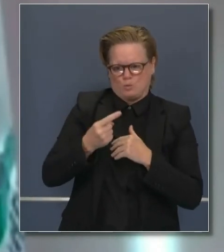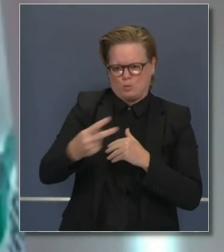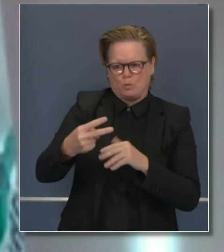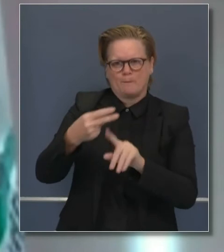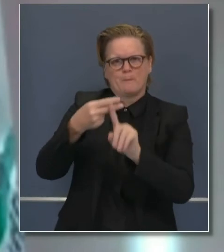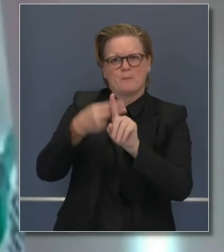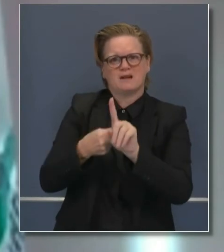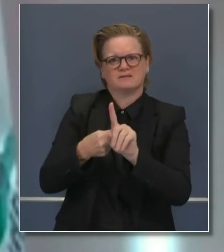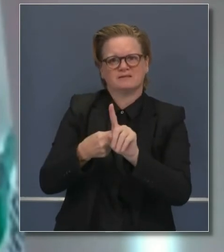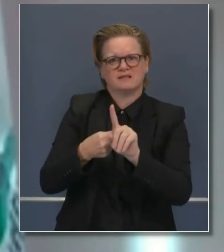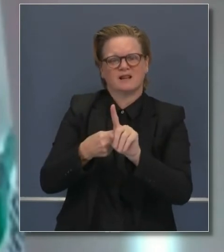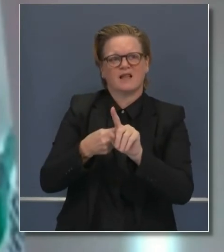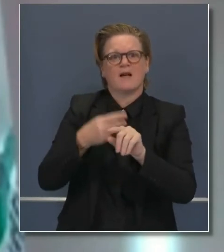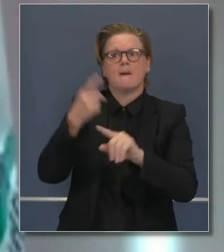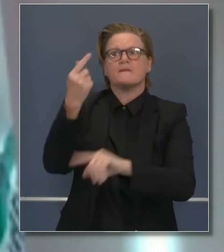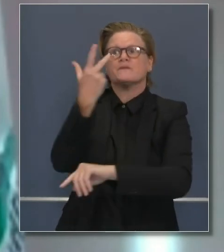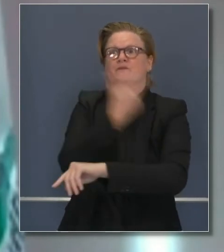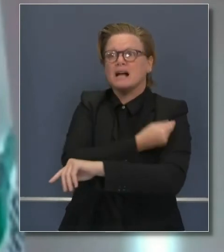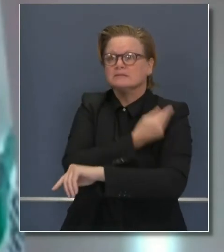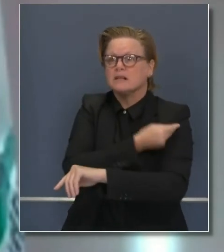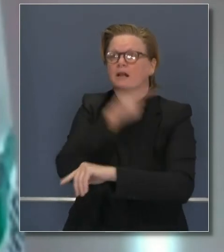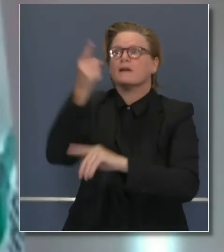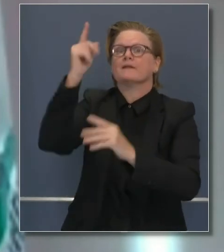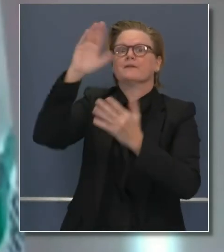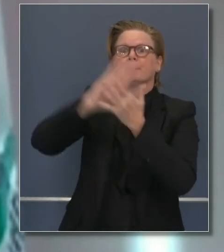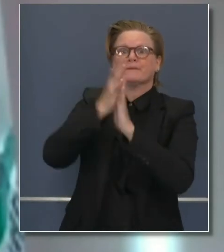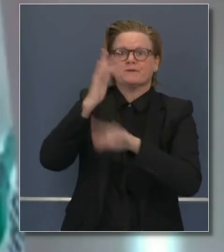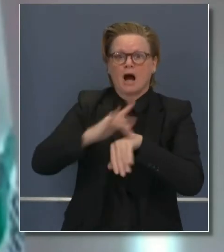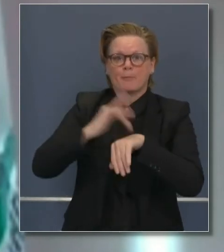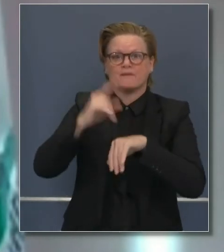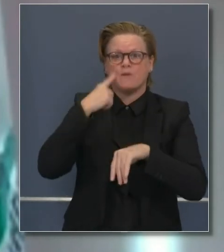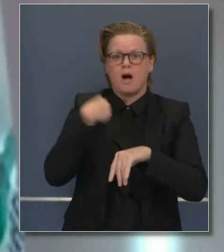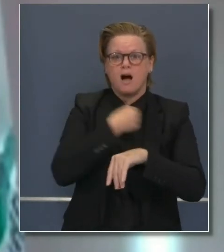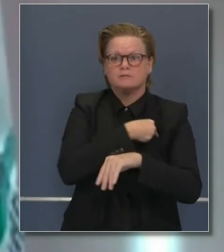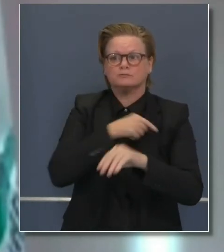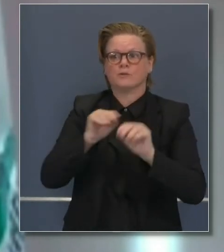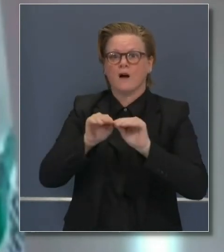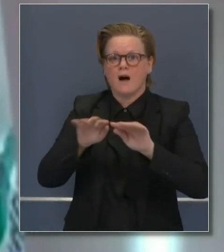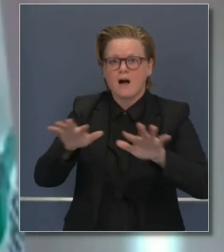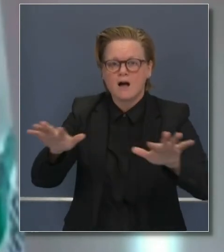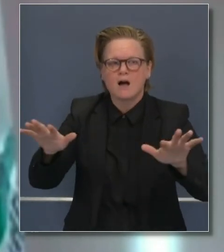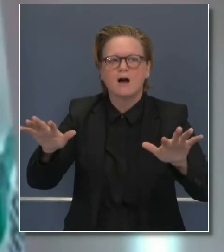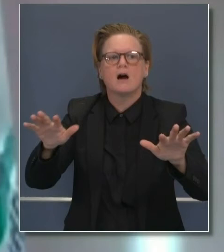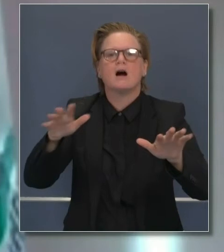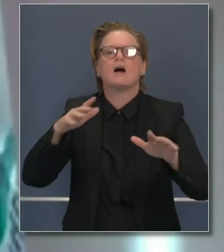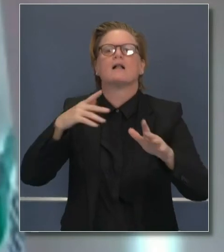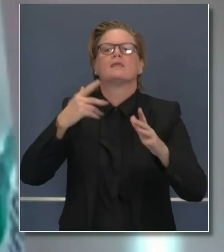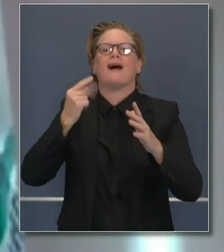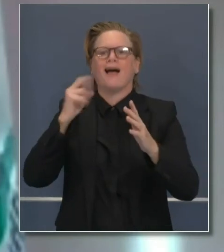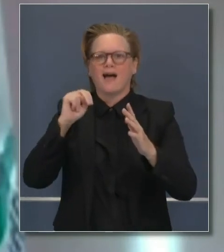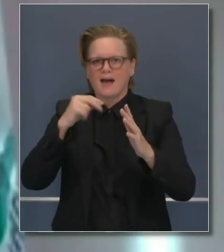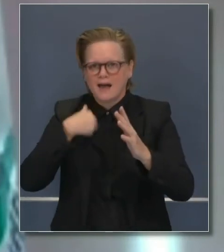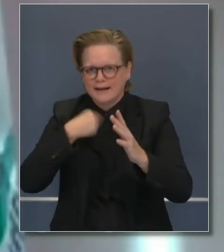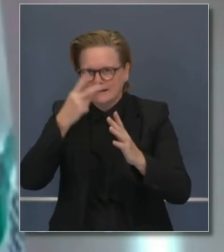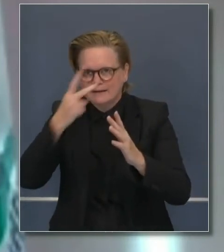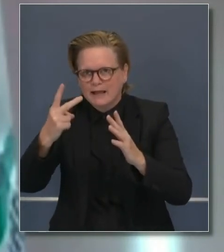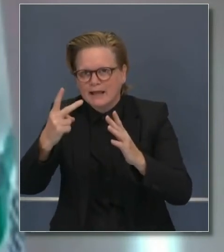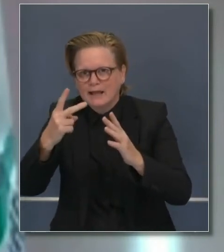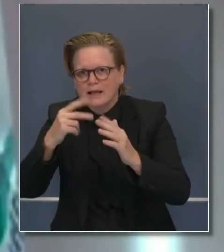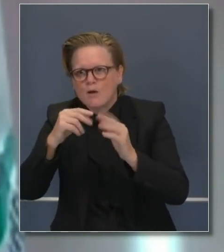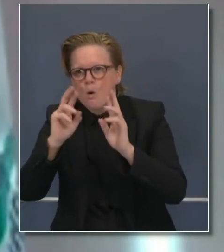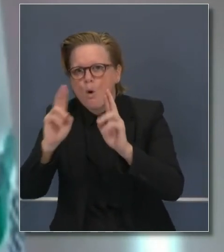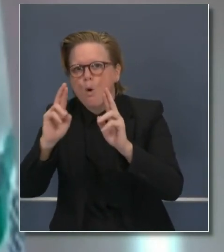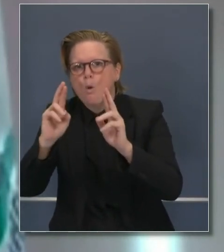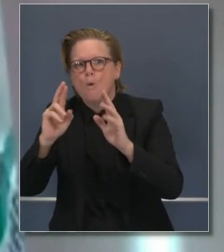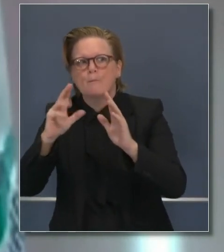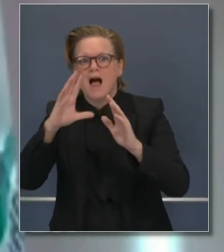those providers of the vaccination in our counties, and getting that job done and done well.